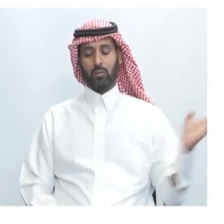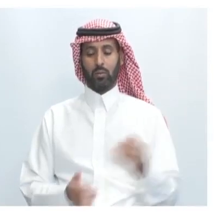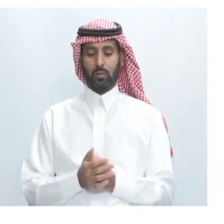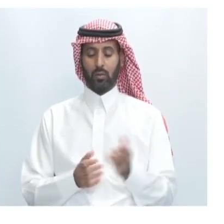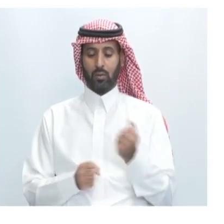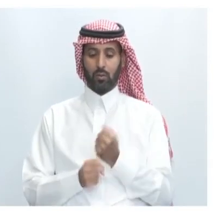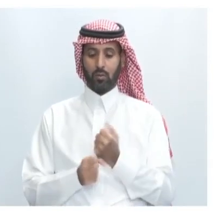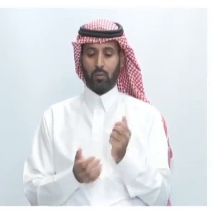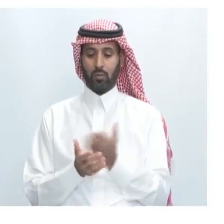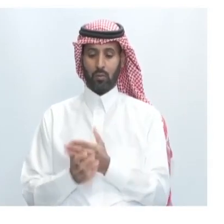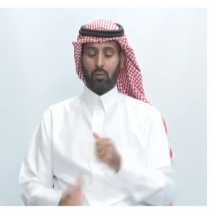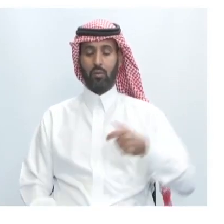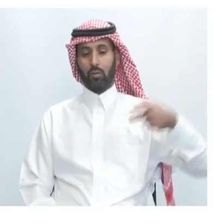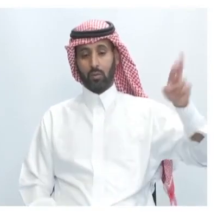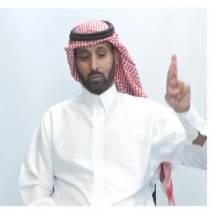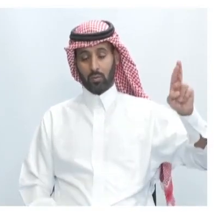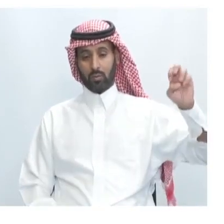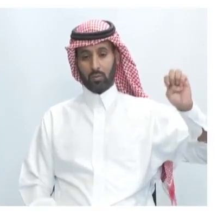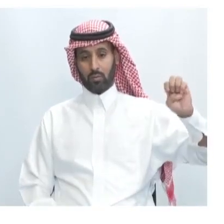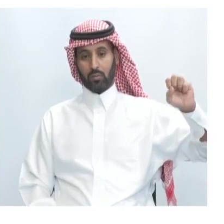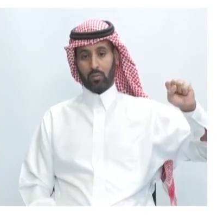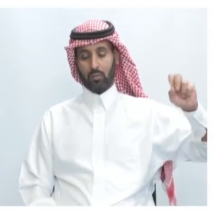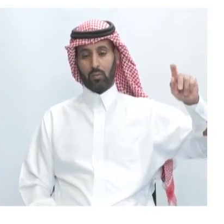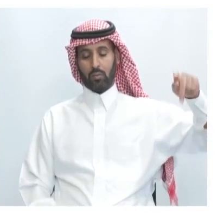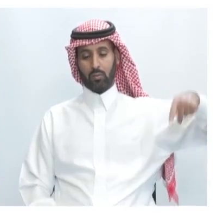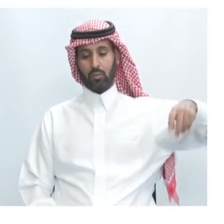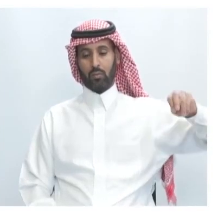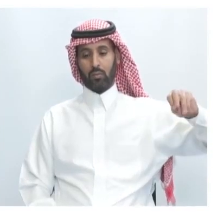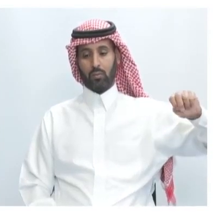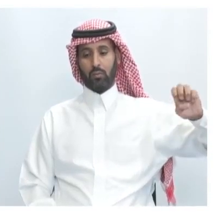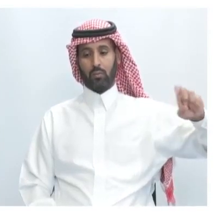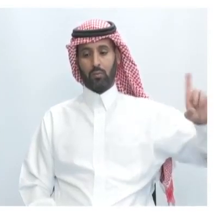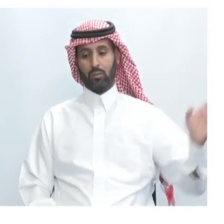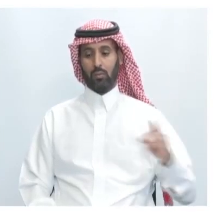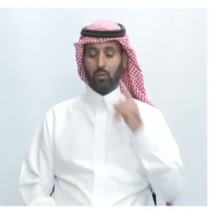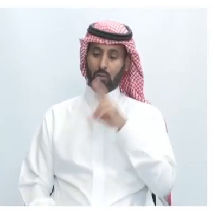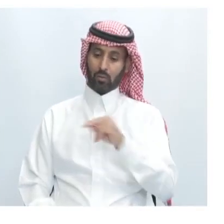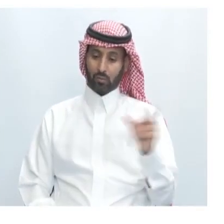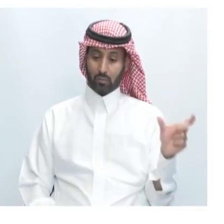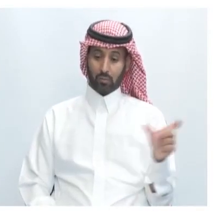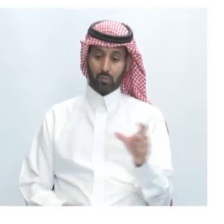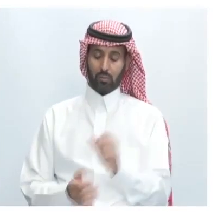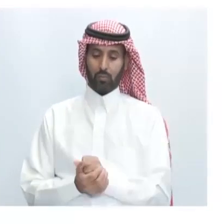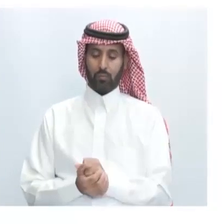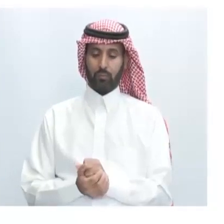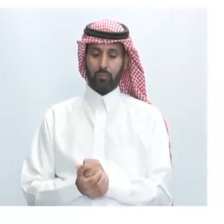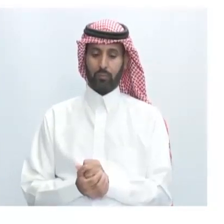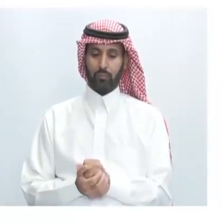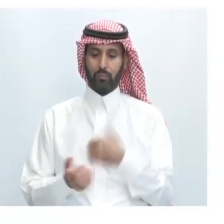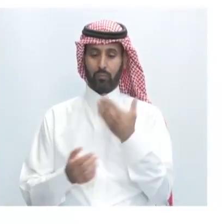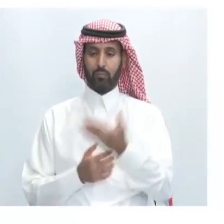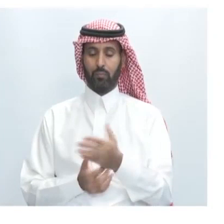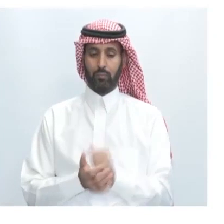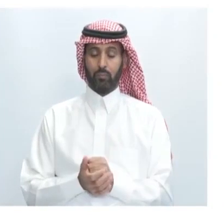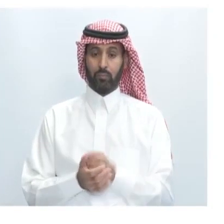excellent, the verb is respond. Response, respond, they are from the same root.